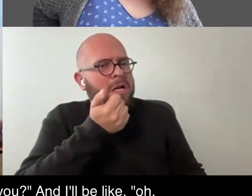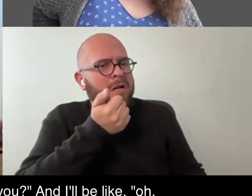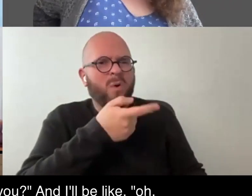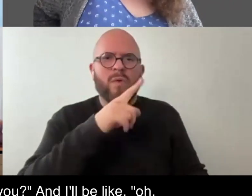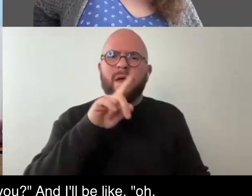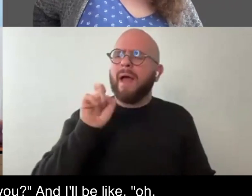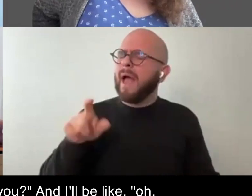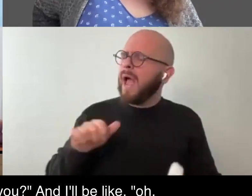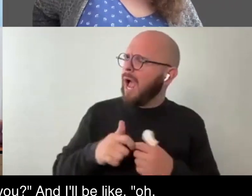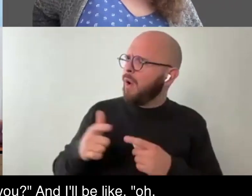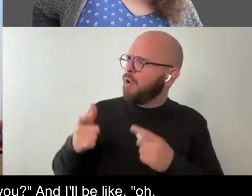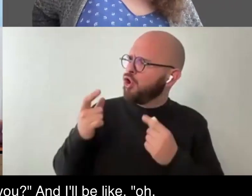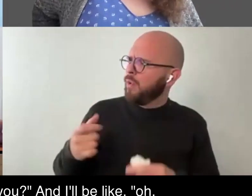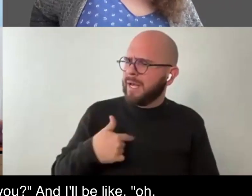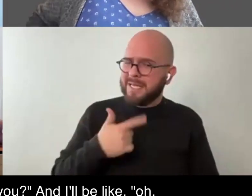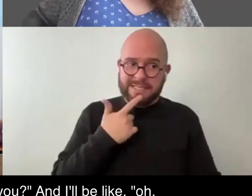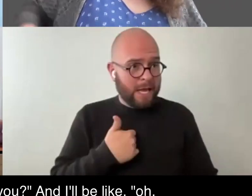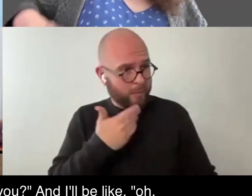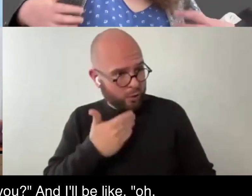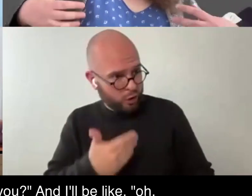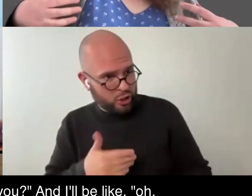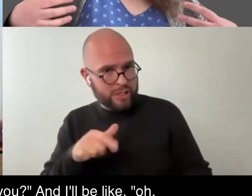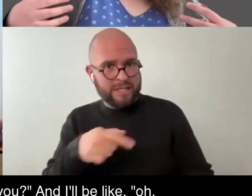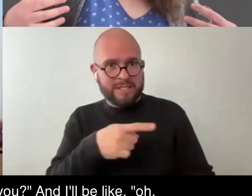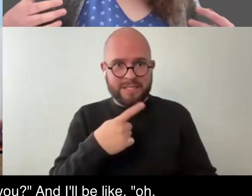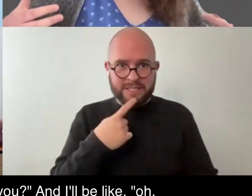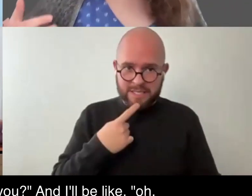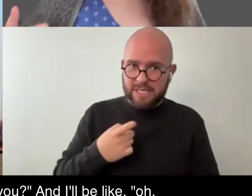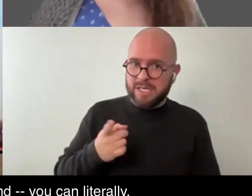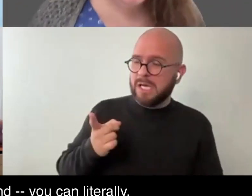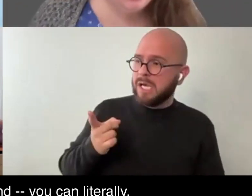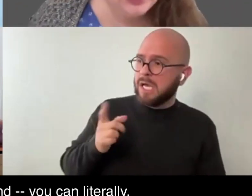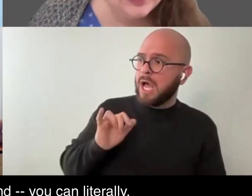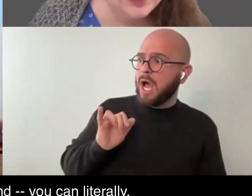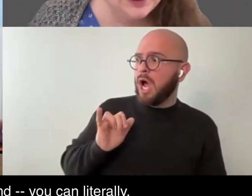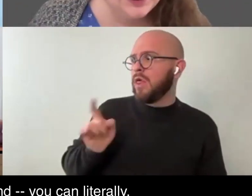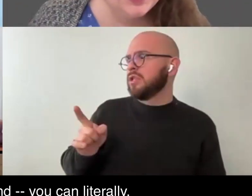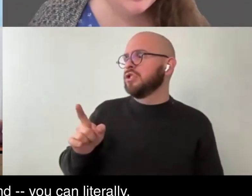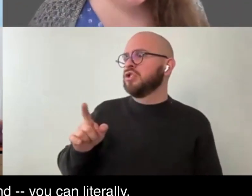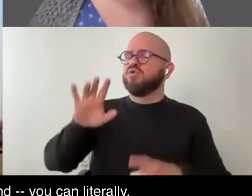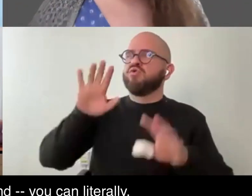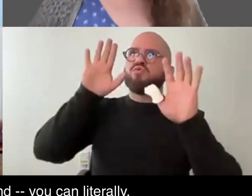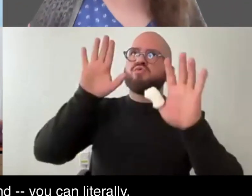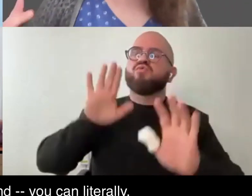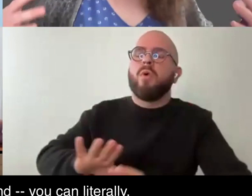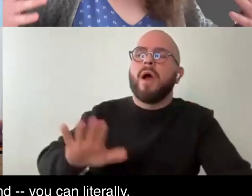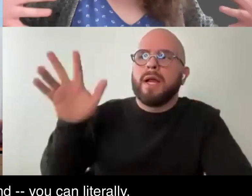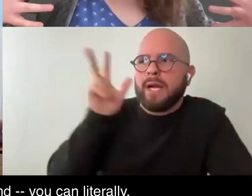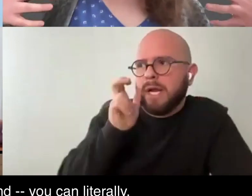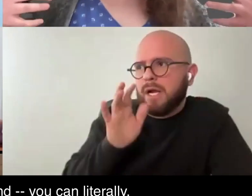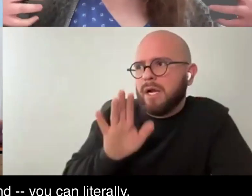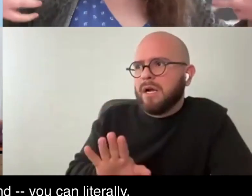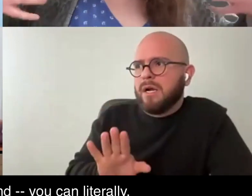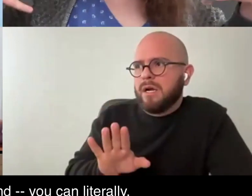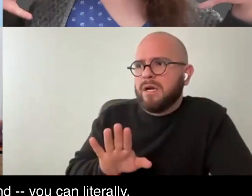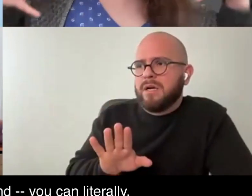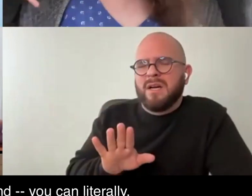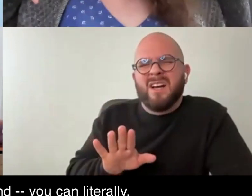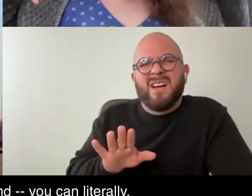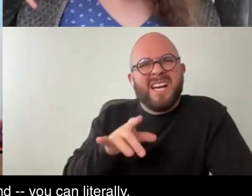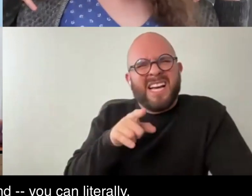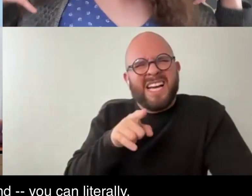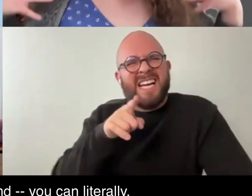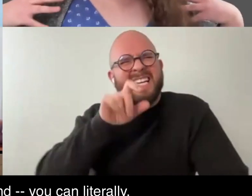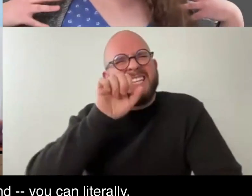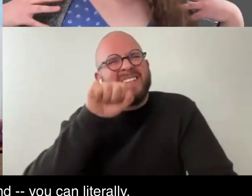you? And I'll be like, oh, I'm doing good. And then they'll be like, oh, that's so great to hear. And like you can literally,